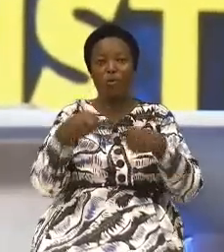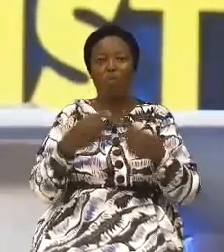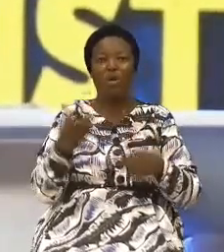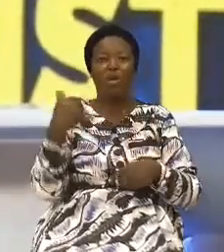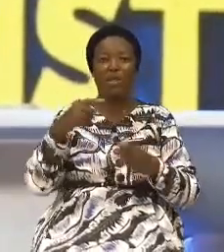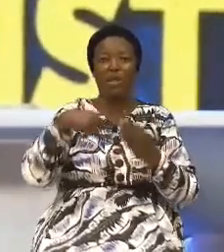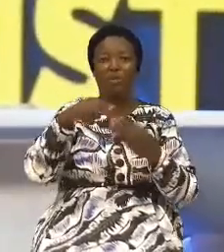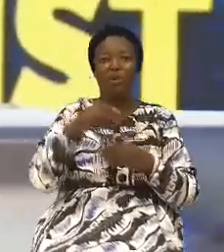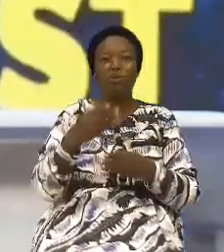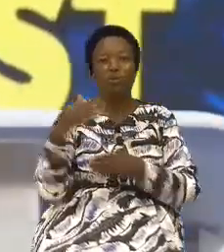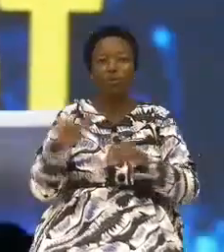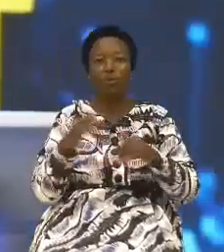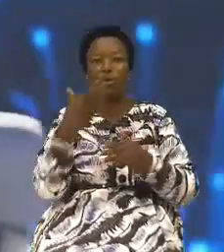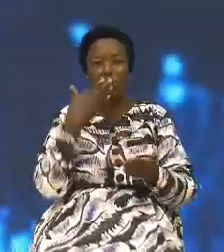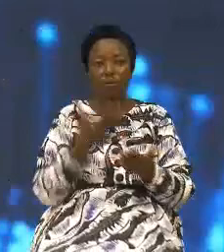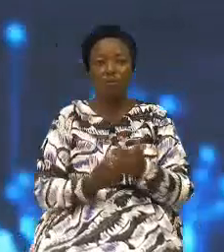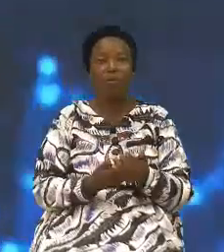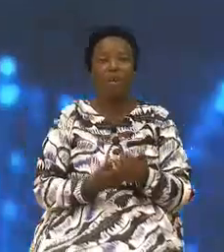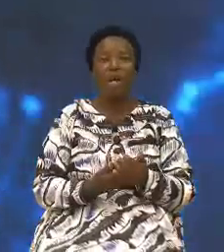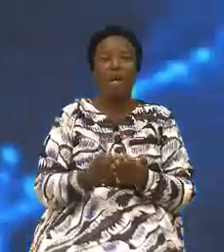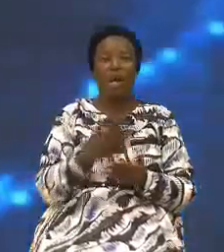doing good